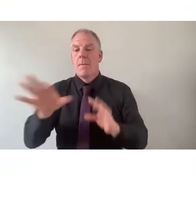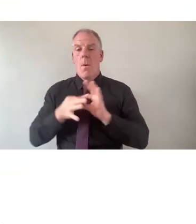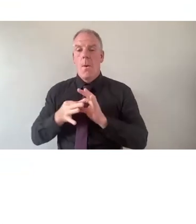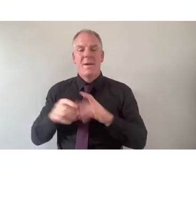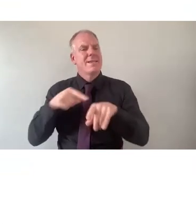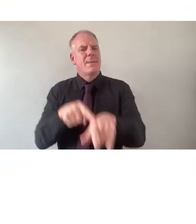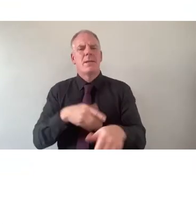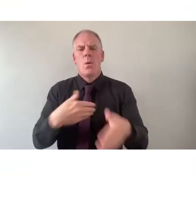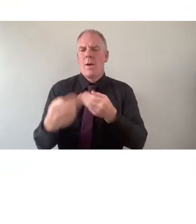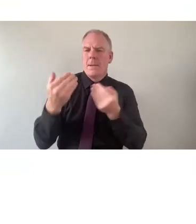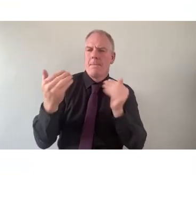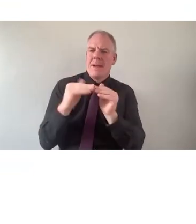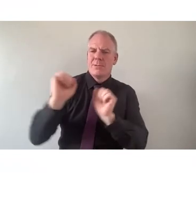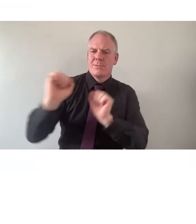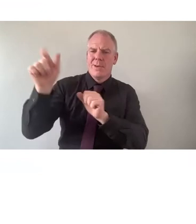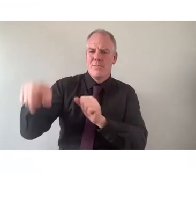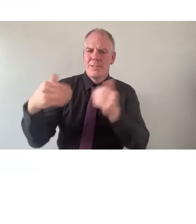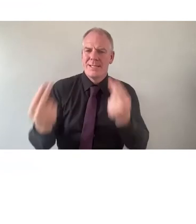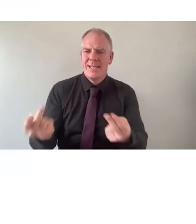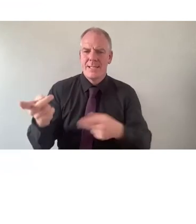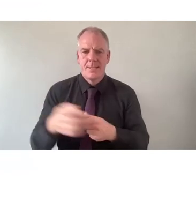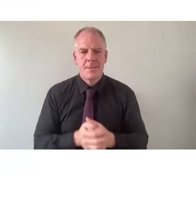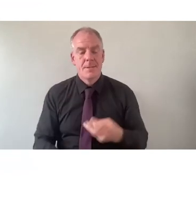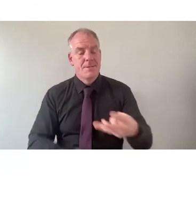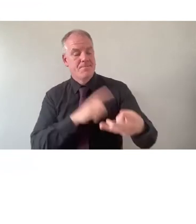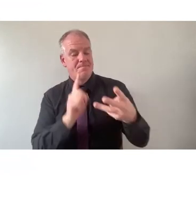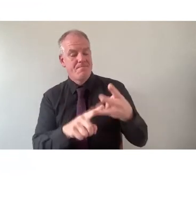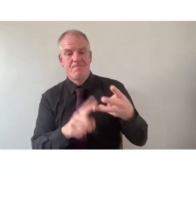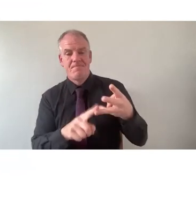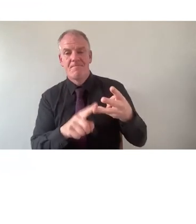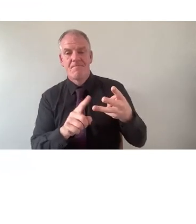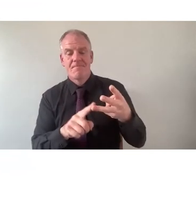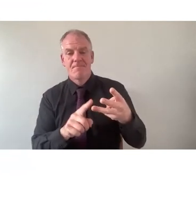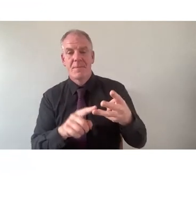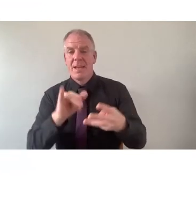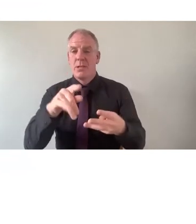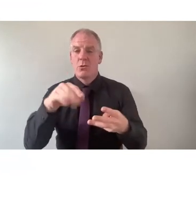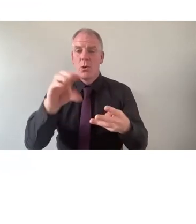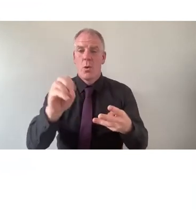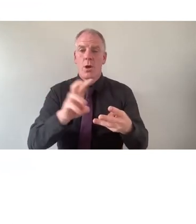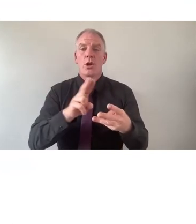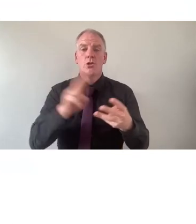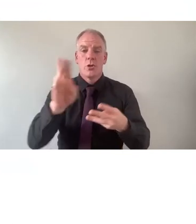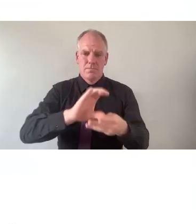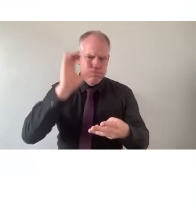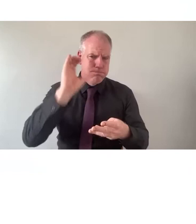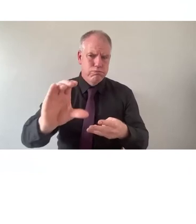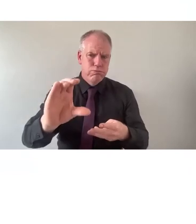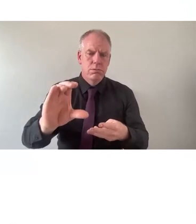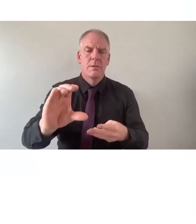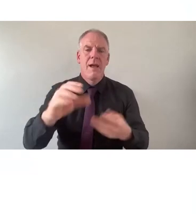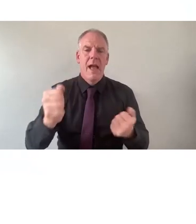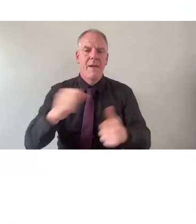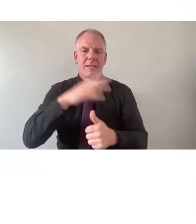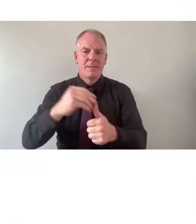works best for that person. Plus, definitely, intro should also invest in having particular knowledge